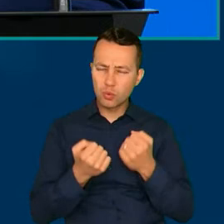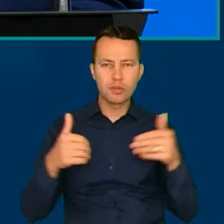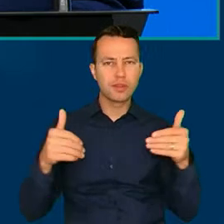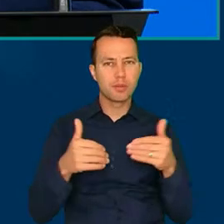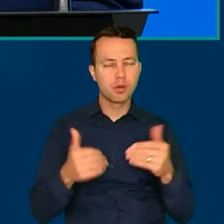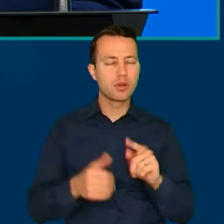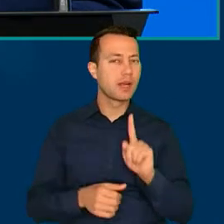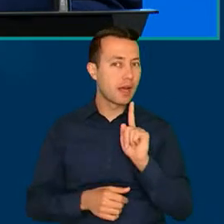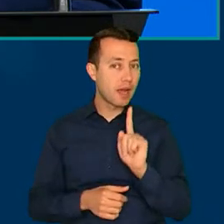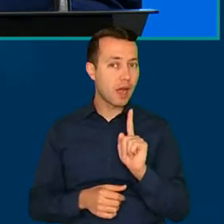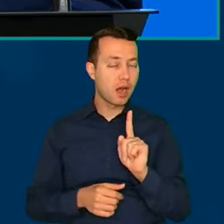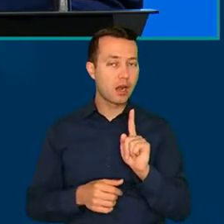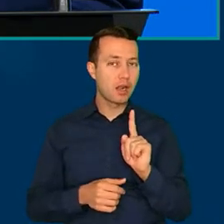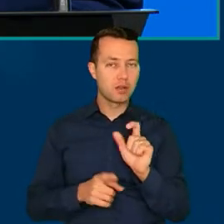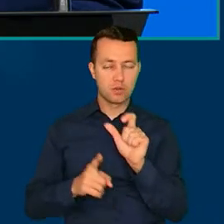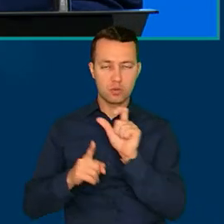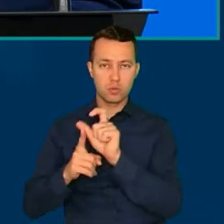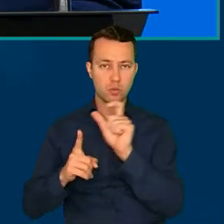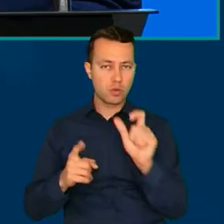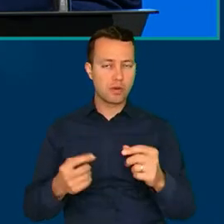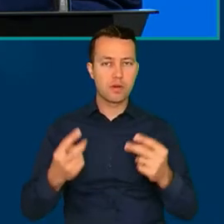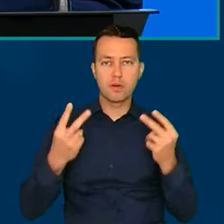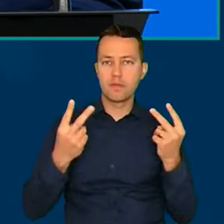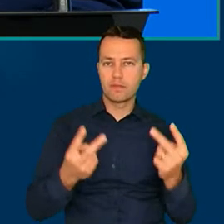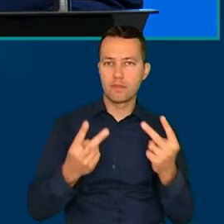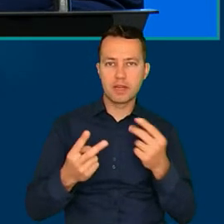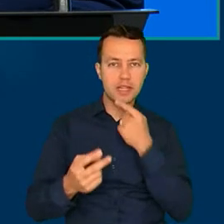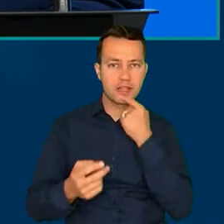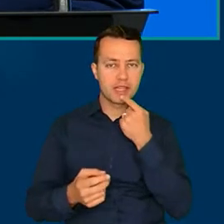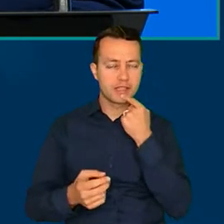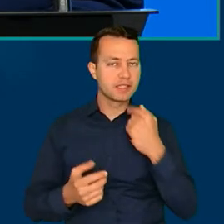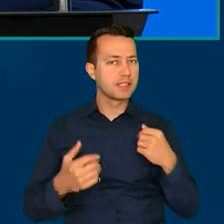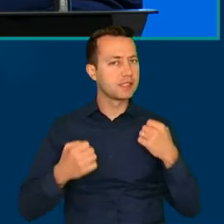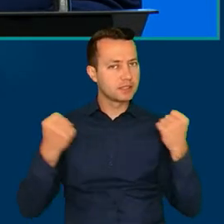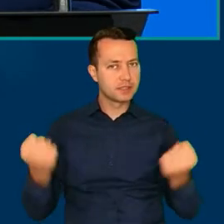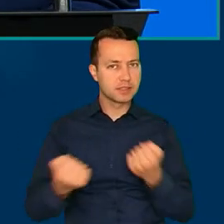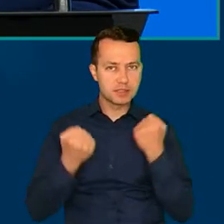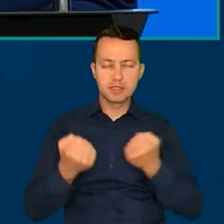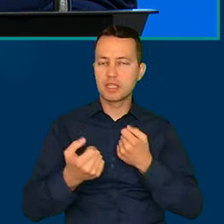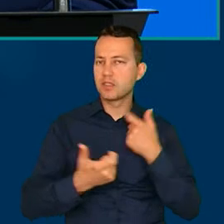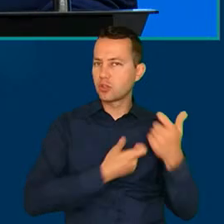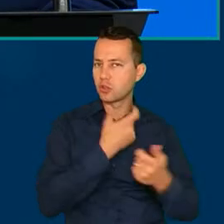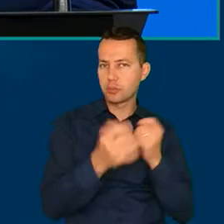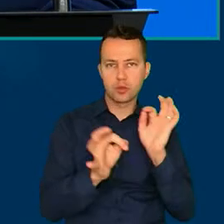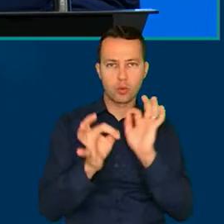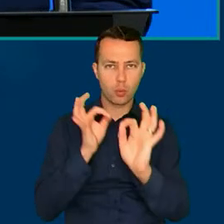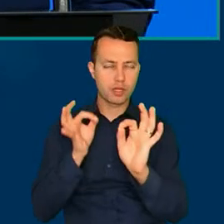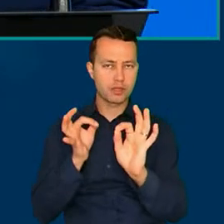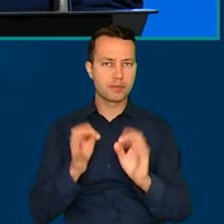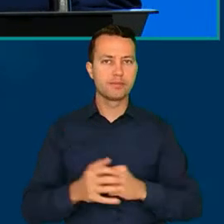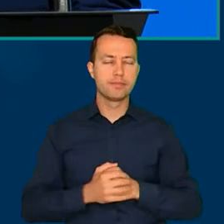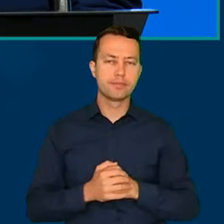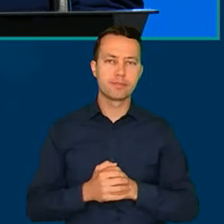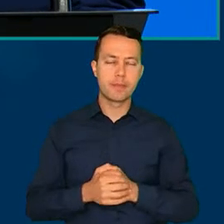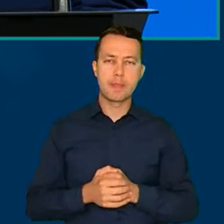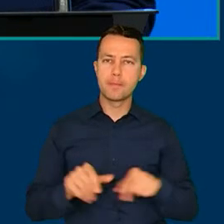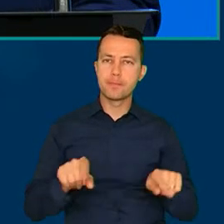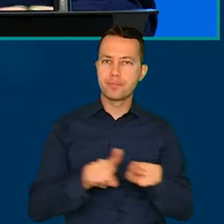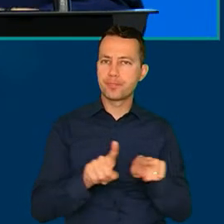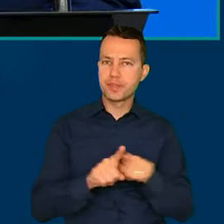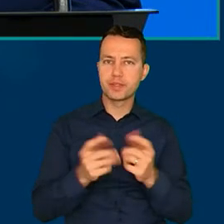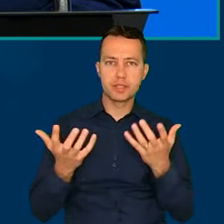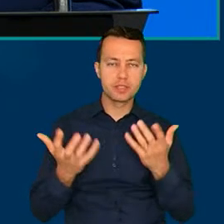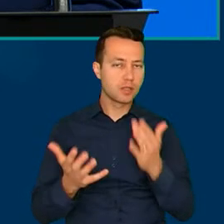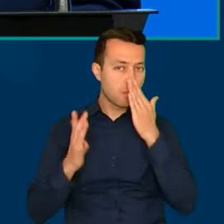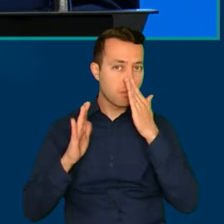This sounds a bit complicated, but this is a term that is used in the language of due diligence. We also want to show you that